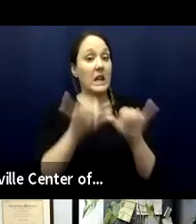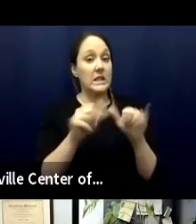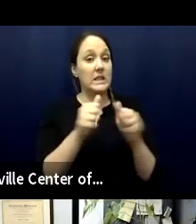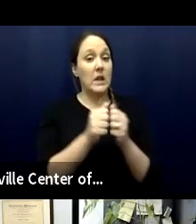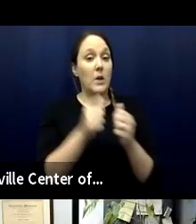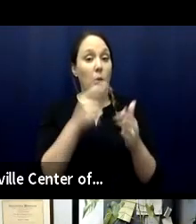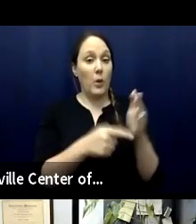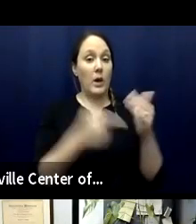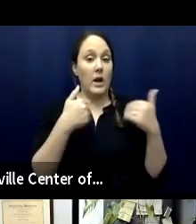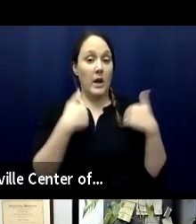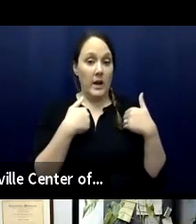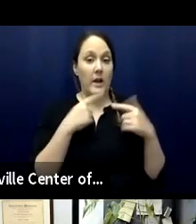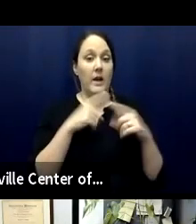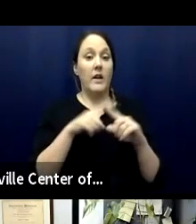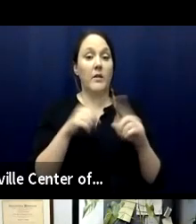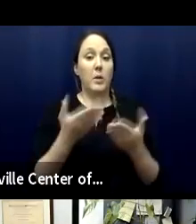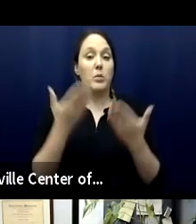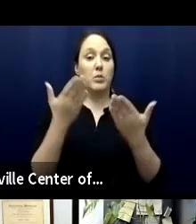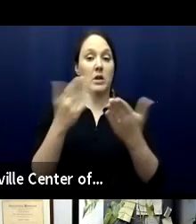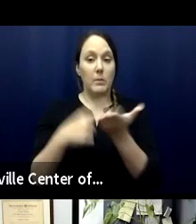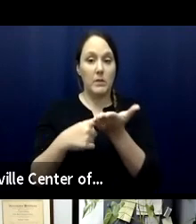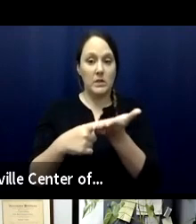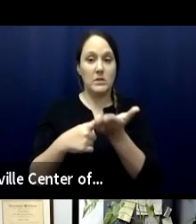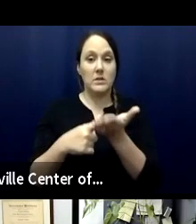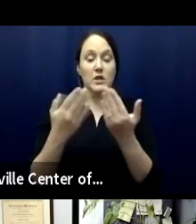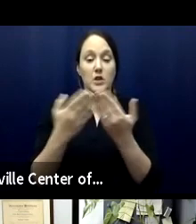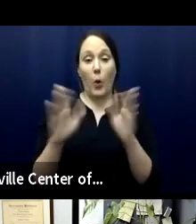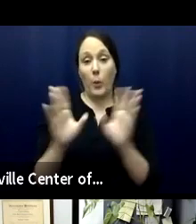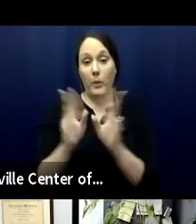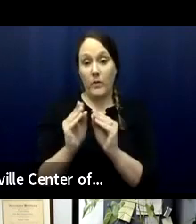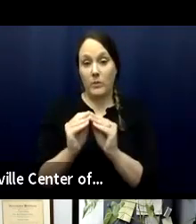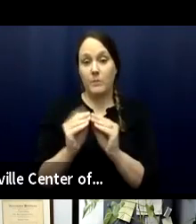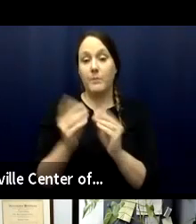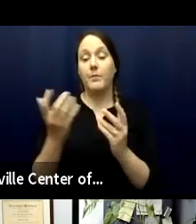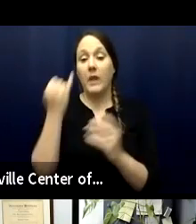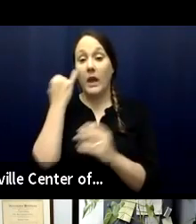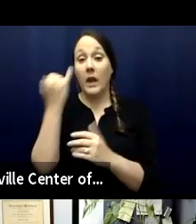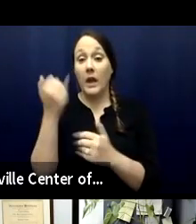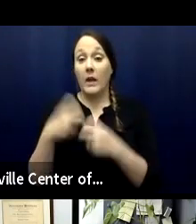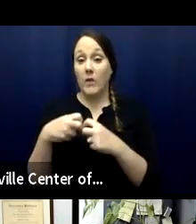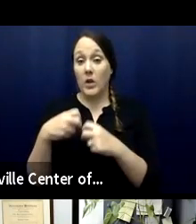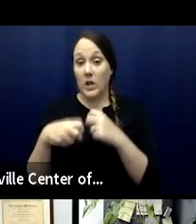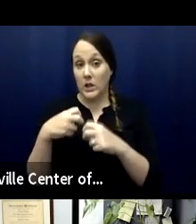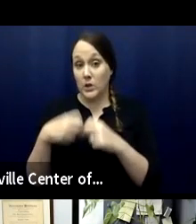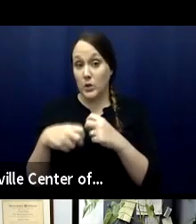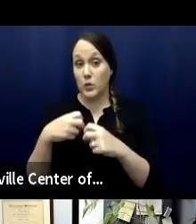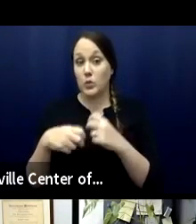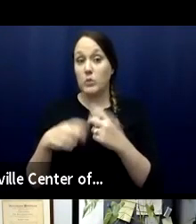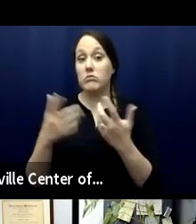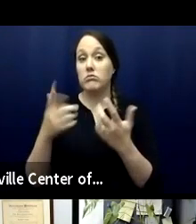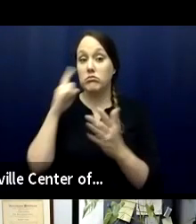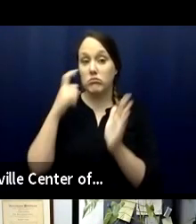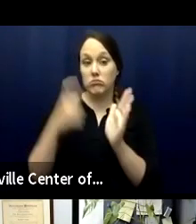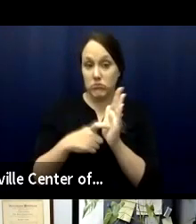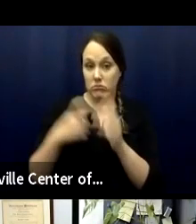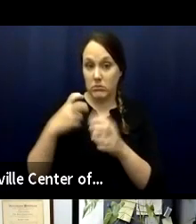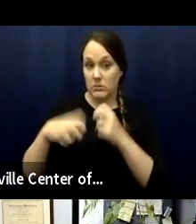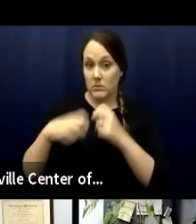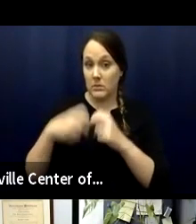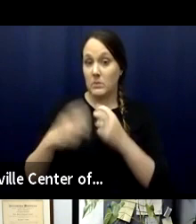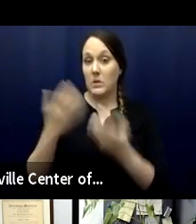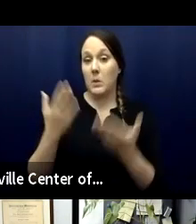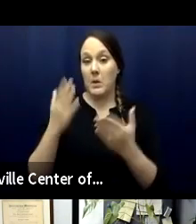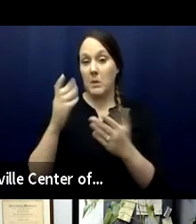us, but bringing up for discussion in this open forum, yeah. If we have issues and they are identified, we may have to go that